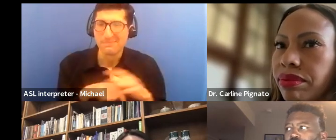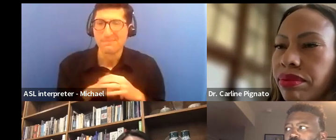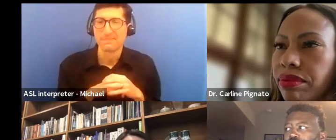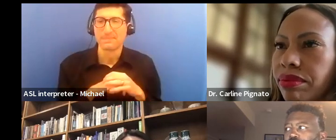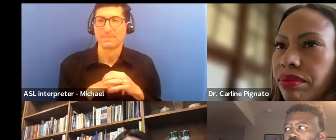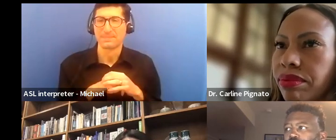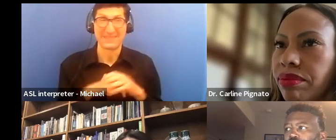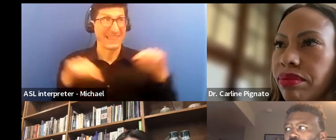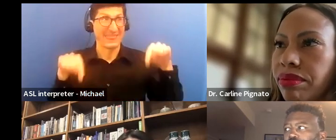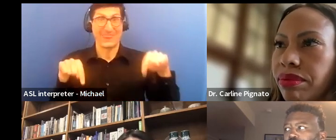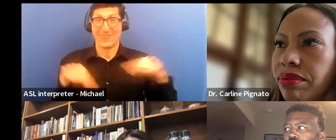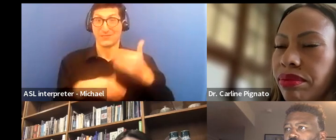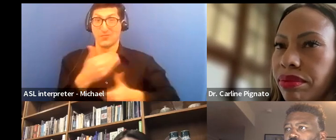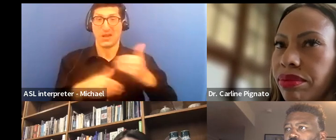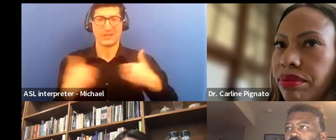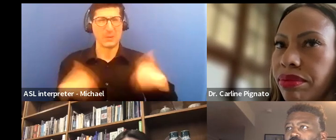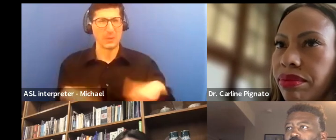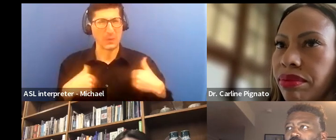a complex road to travel.